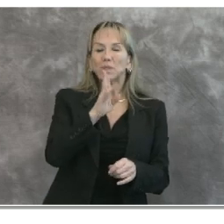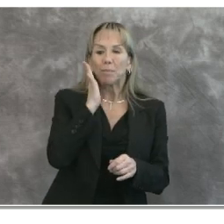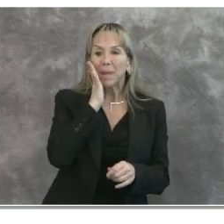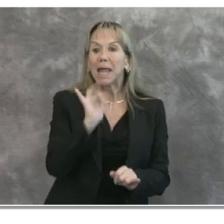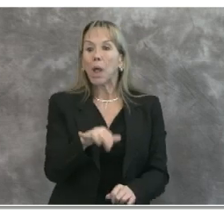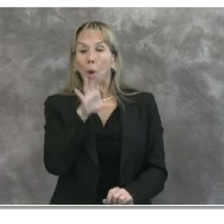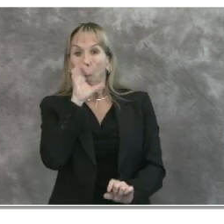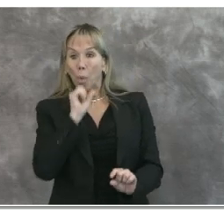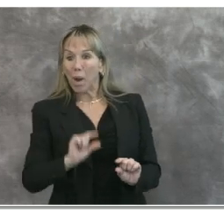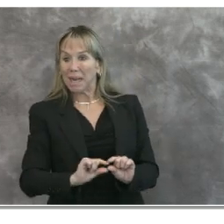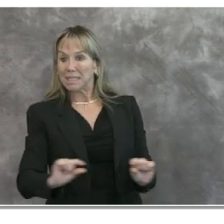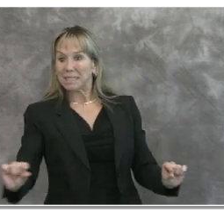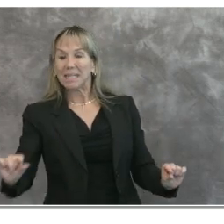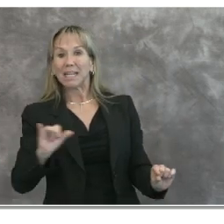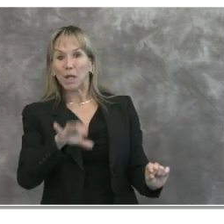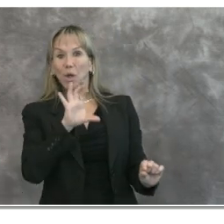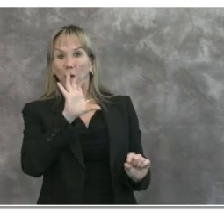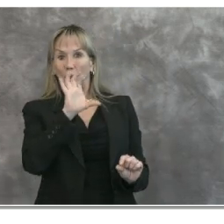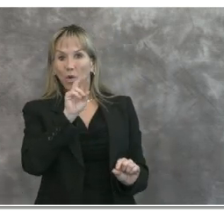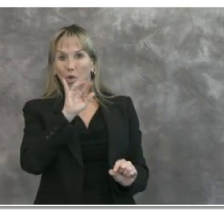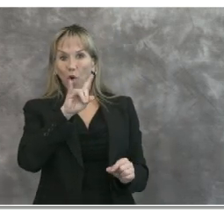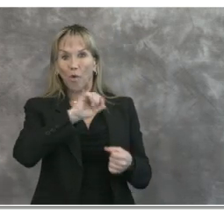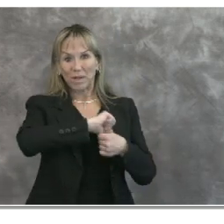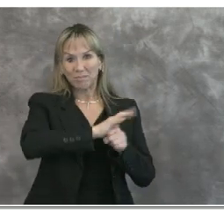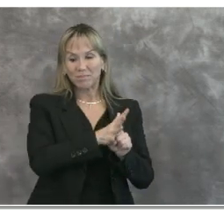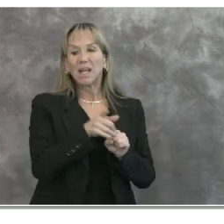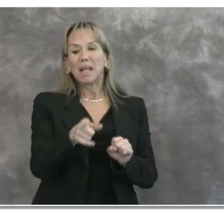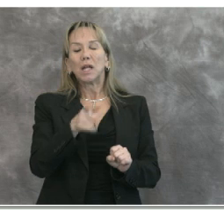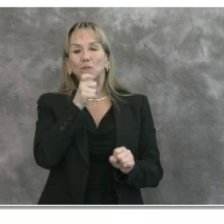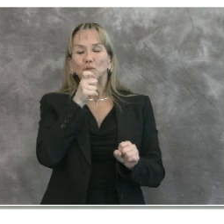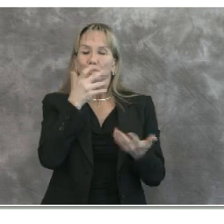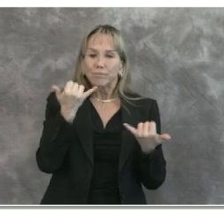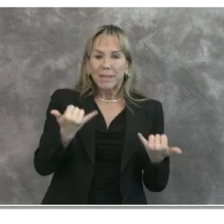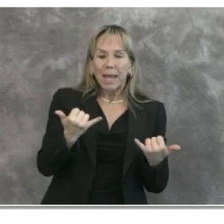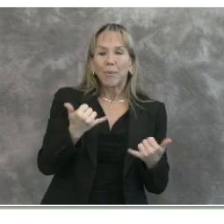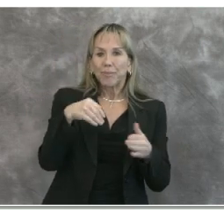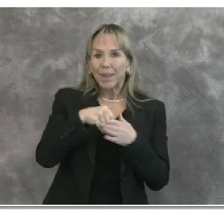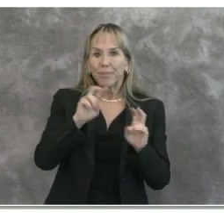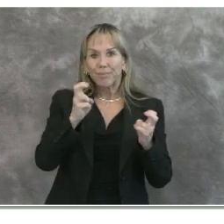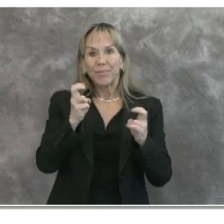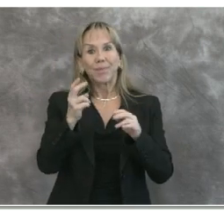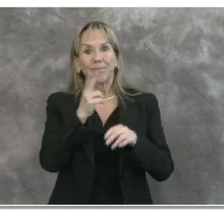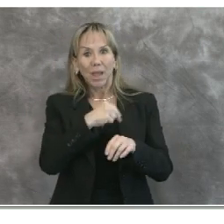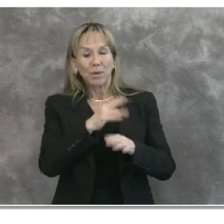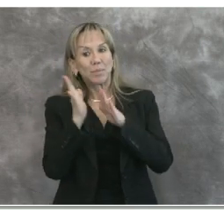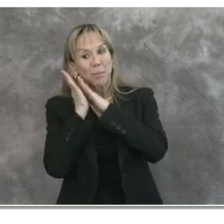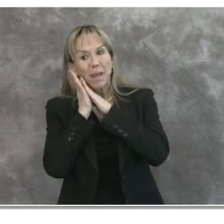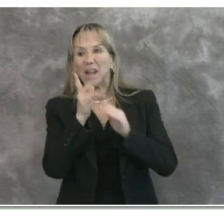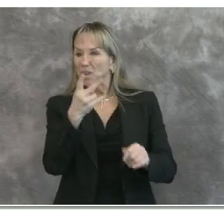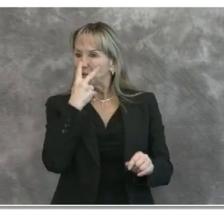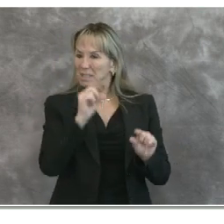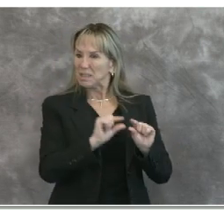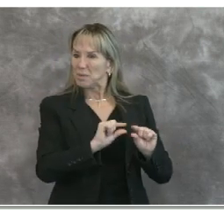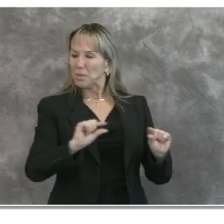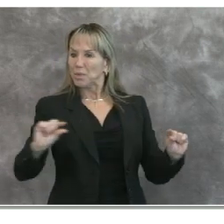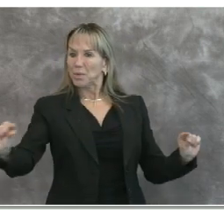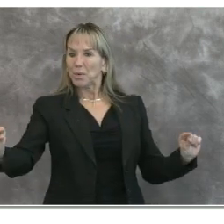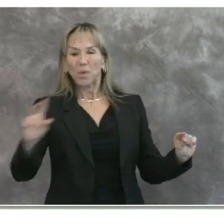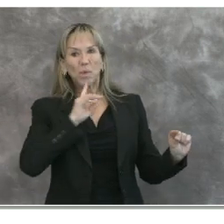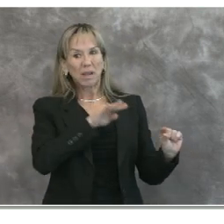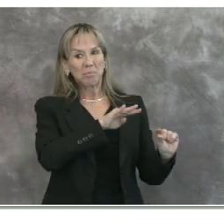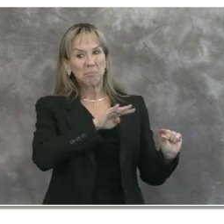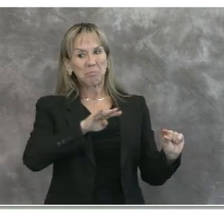the orange being COVID patients. And again, you can see a relatively flat line across this chart going all the way back to the beginning of